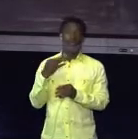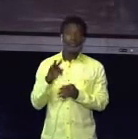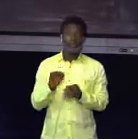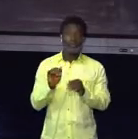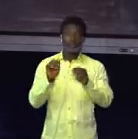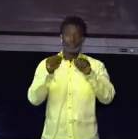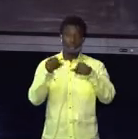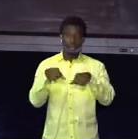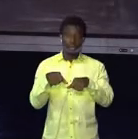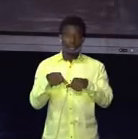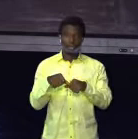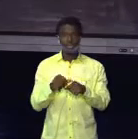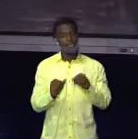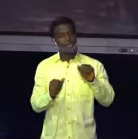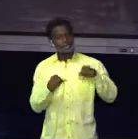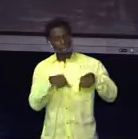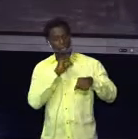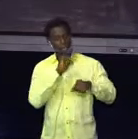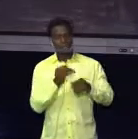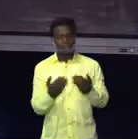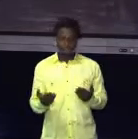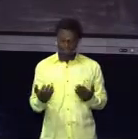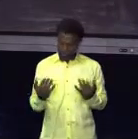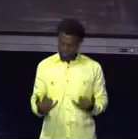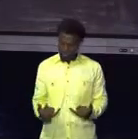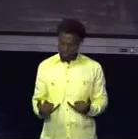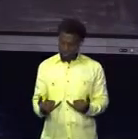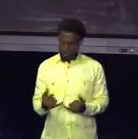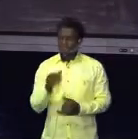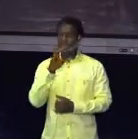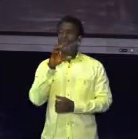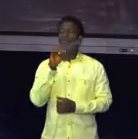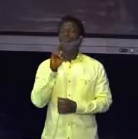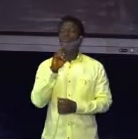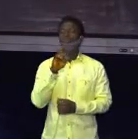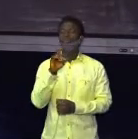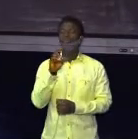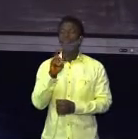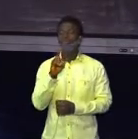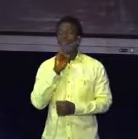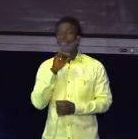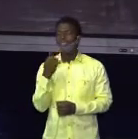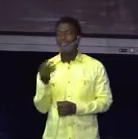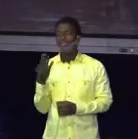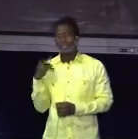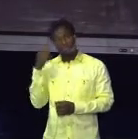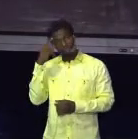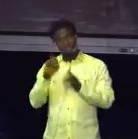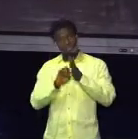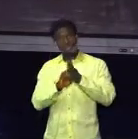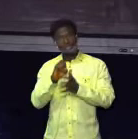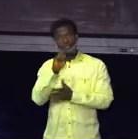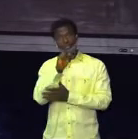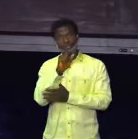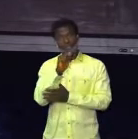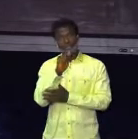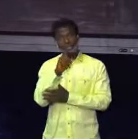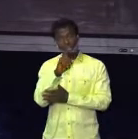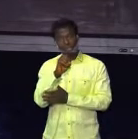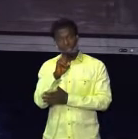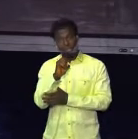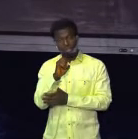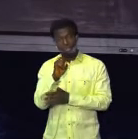Can is the present, could is the past tense of can. For example, Shade could